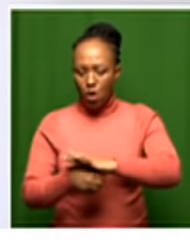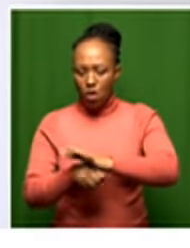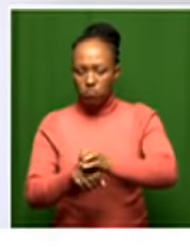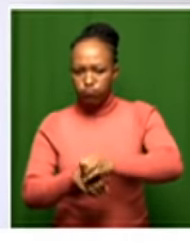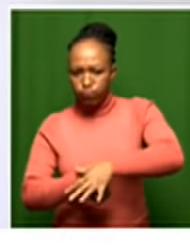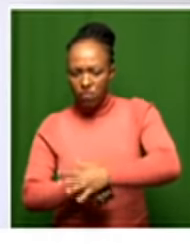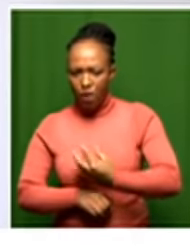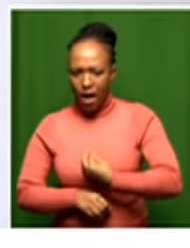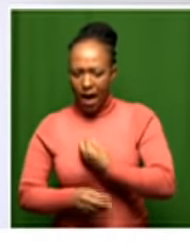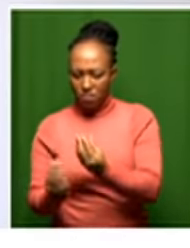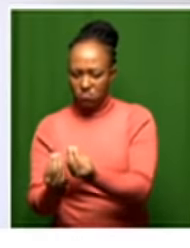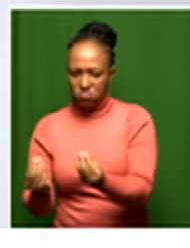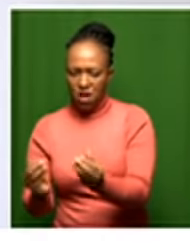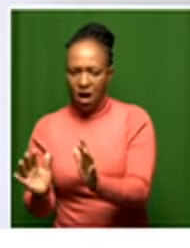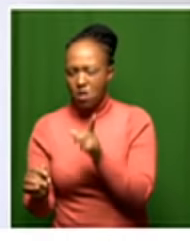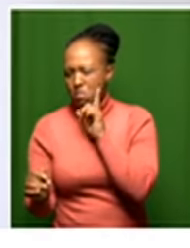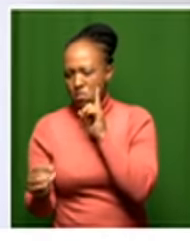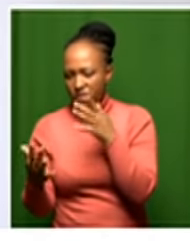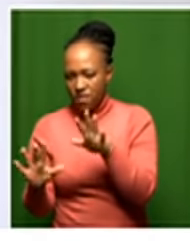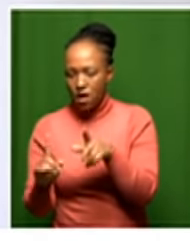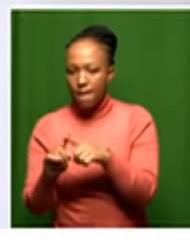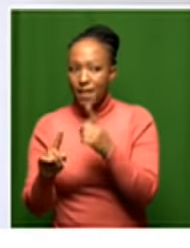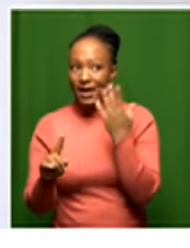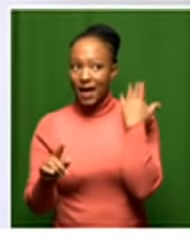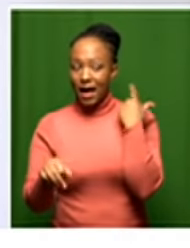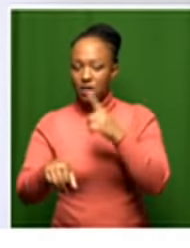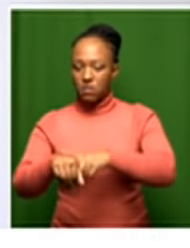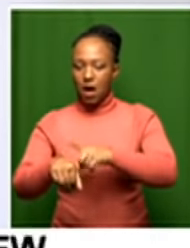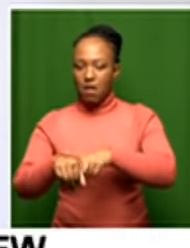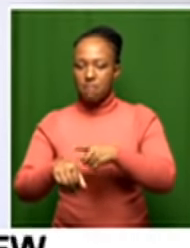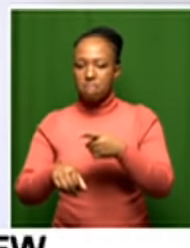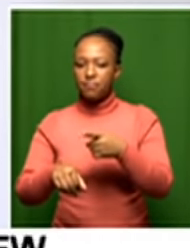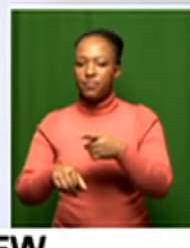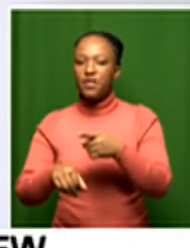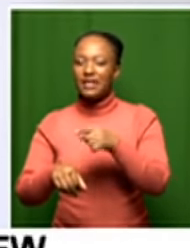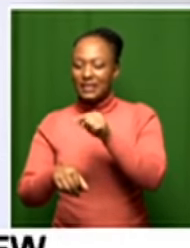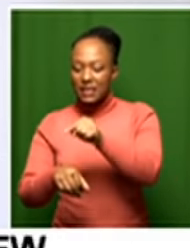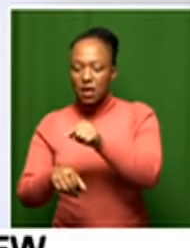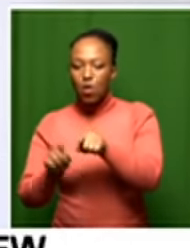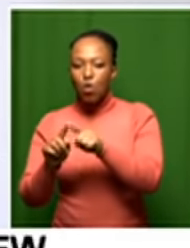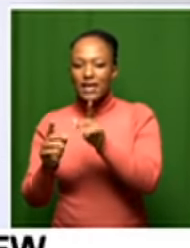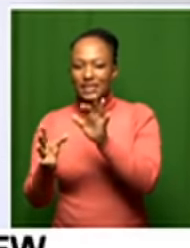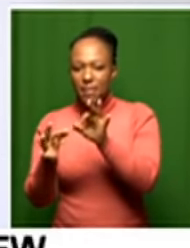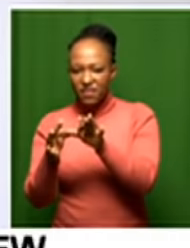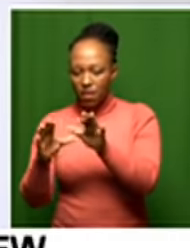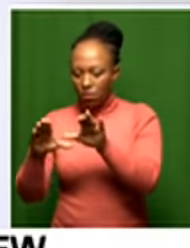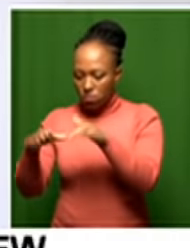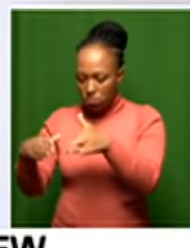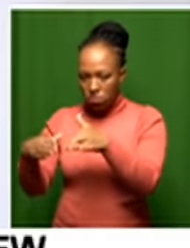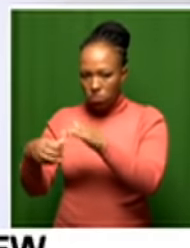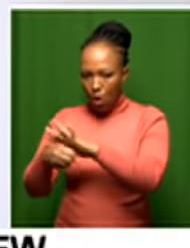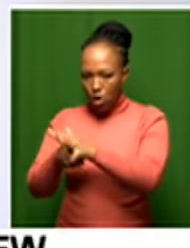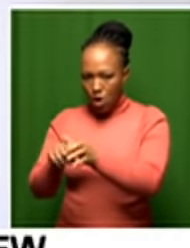younger age groups. At that point, the indication was outside of those specific cluster